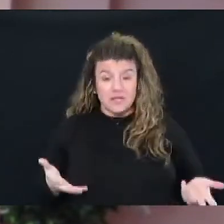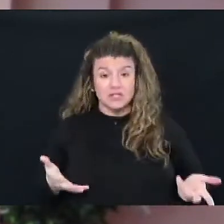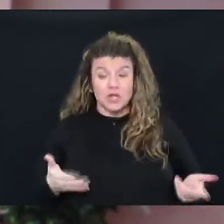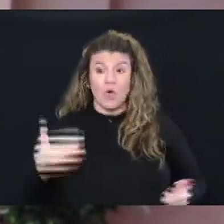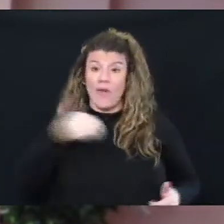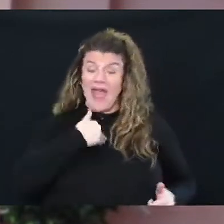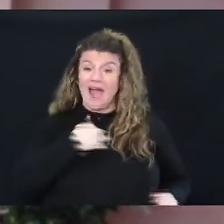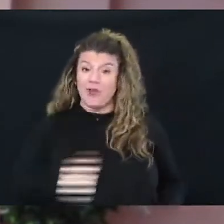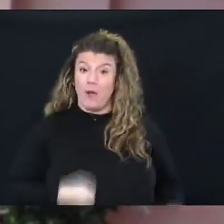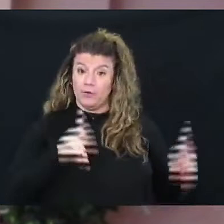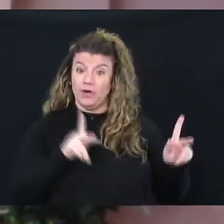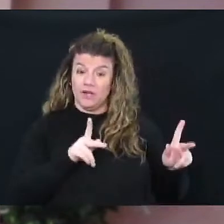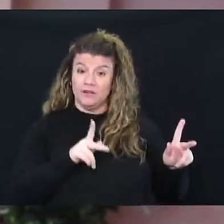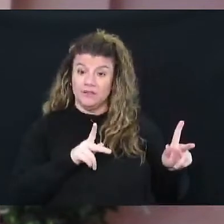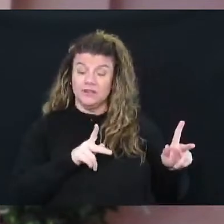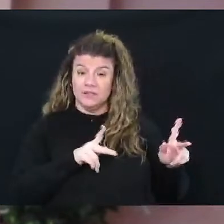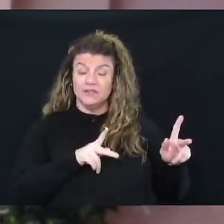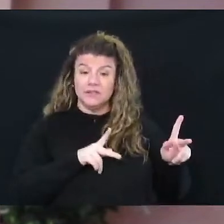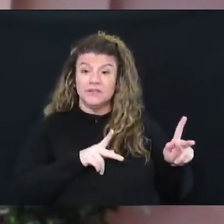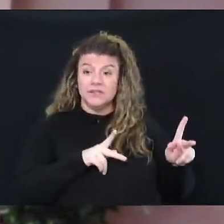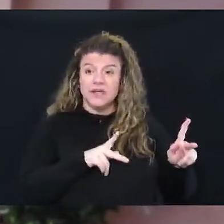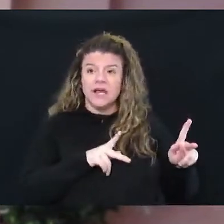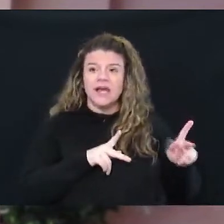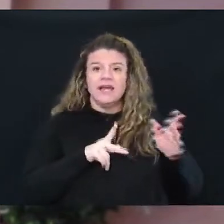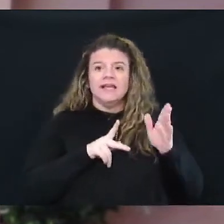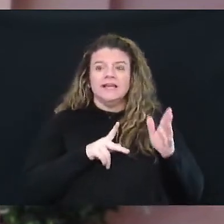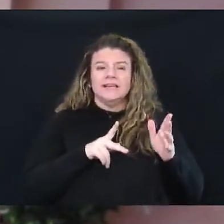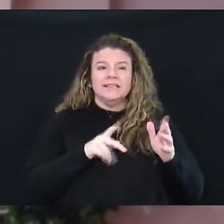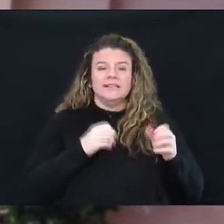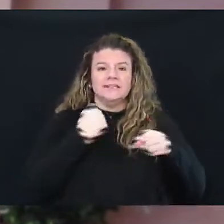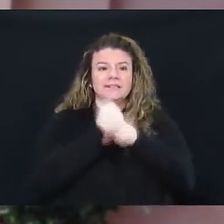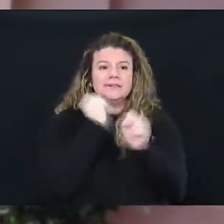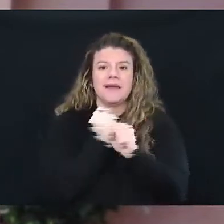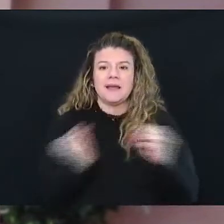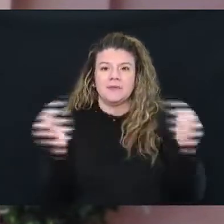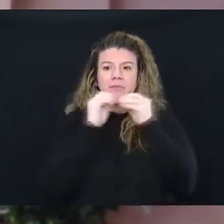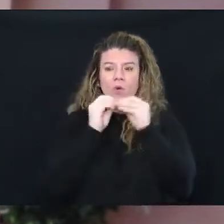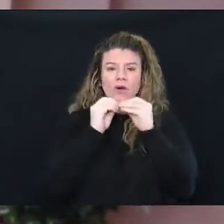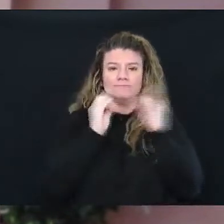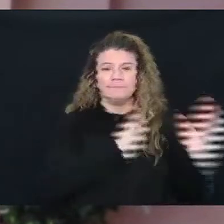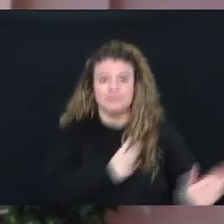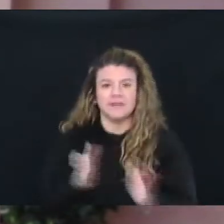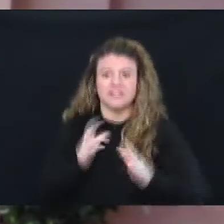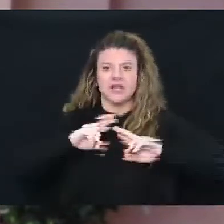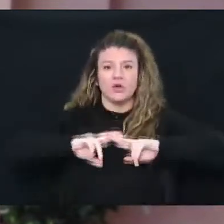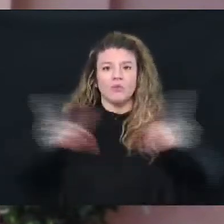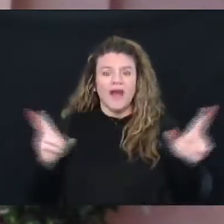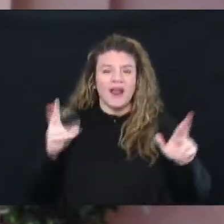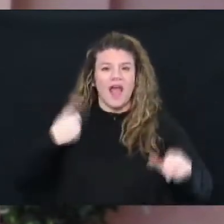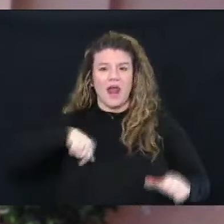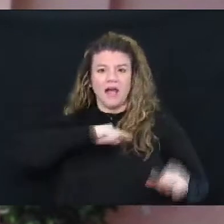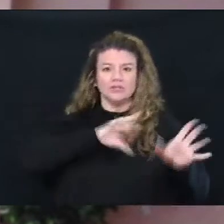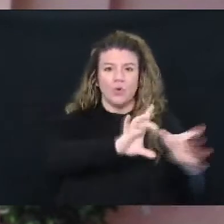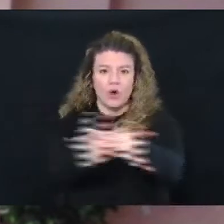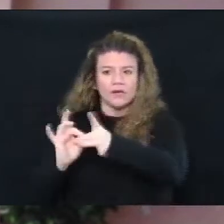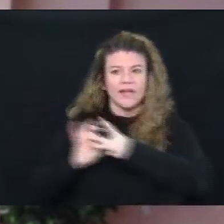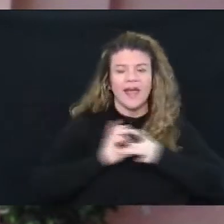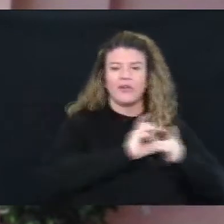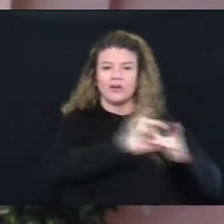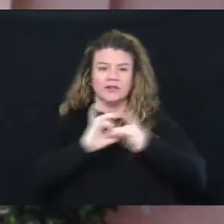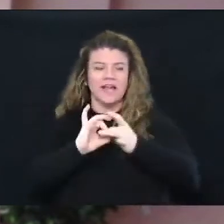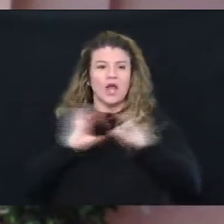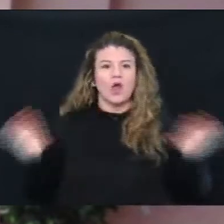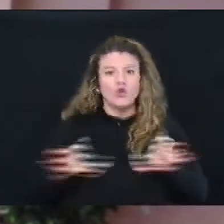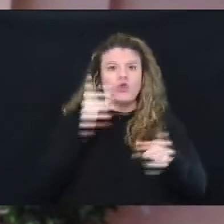an opportunity here to double down, as the governor would say, pull the rope in the same direction, run to the